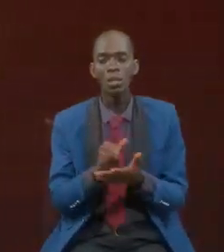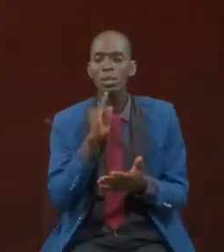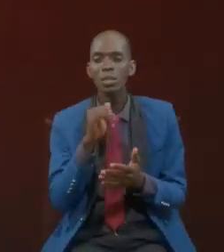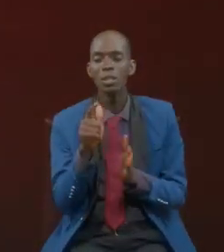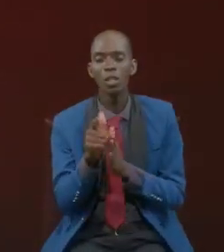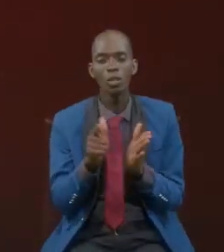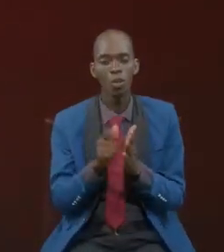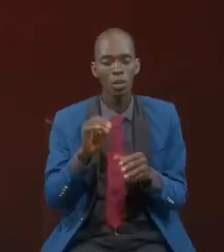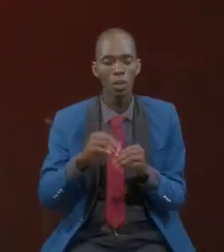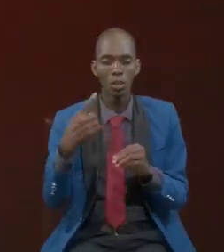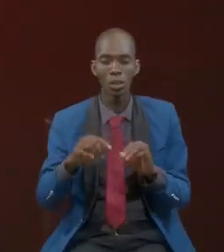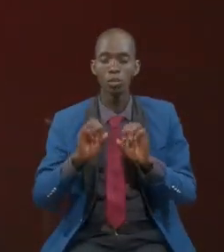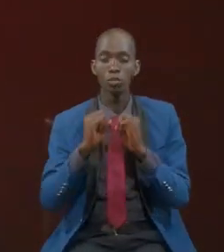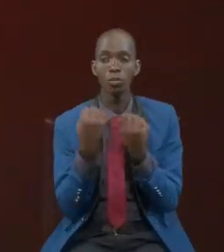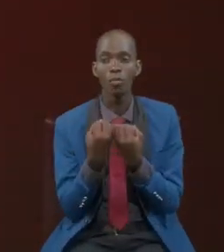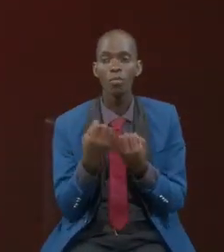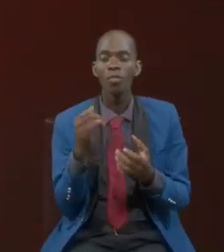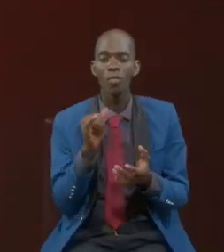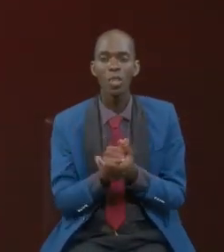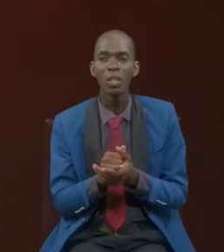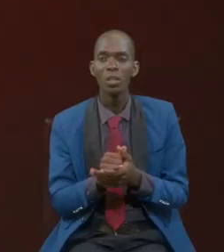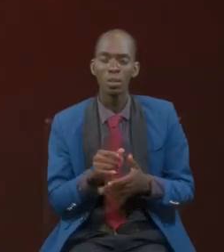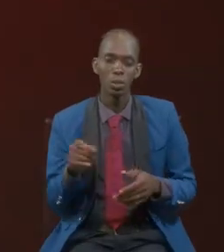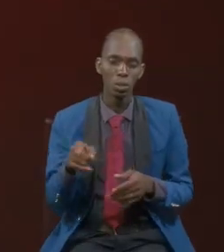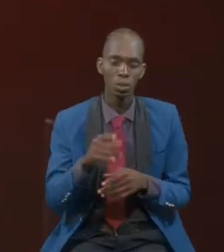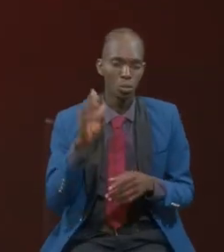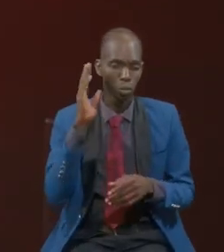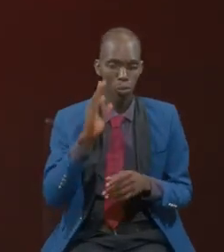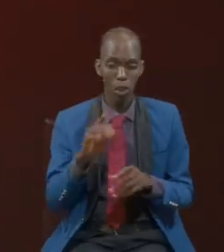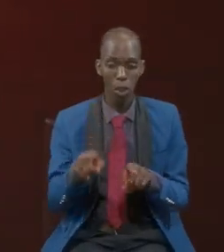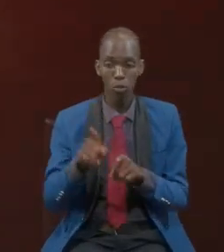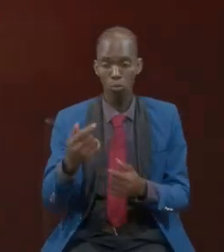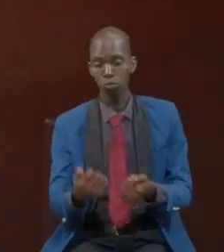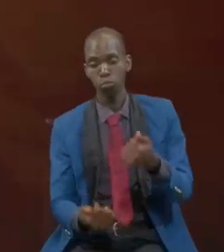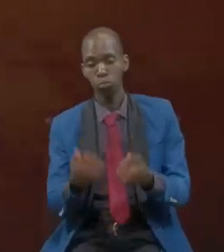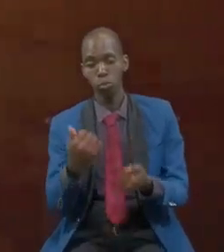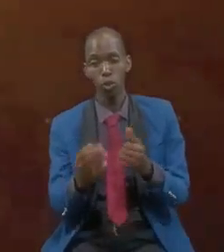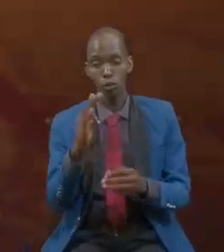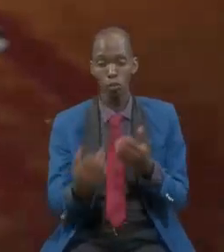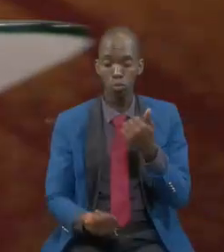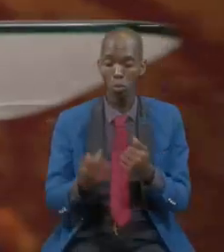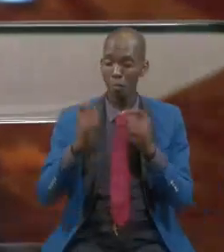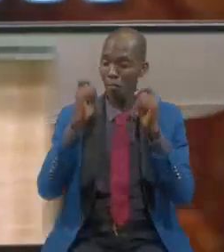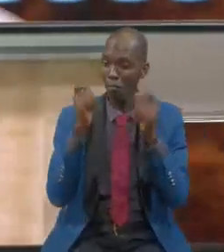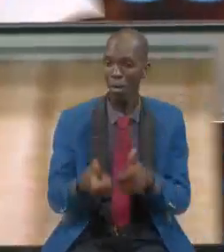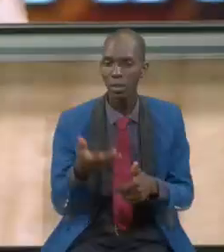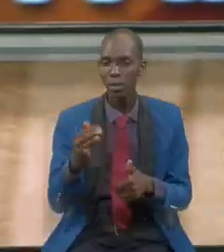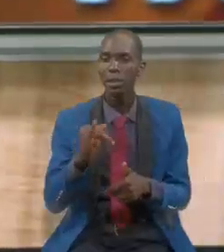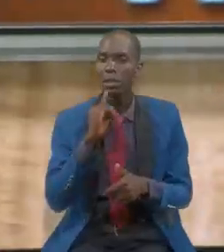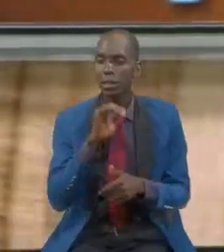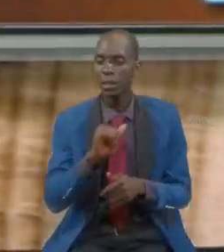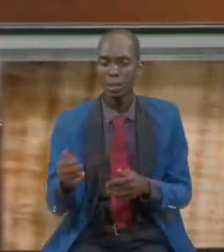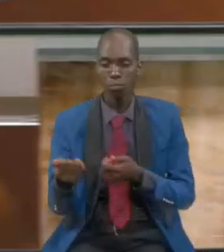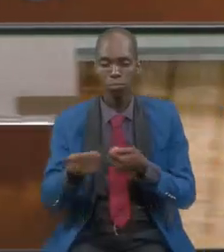that you know the the speed limit has to drive on the road and when you take when you are going to build you have to